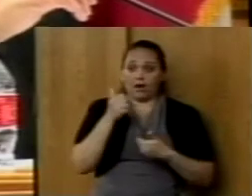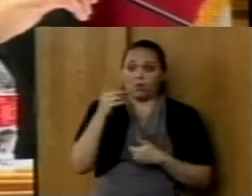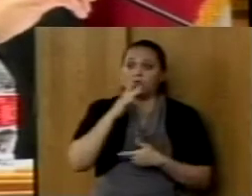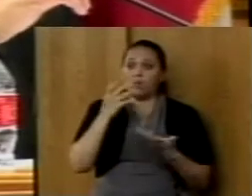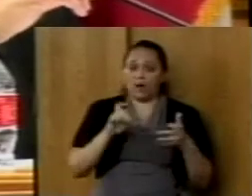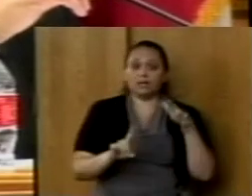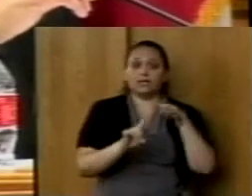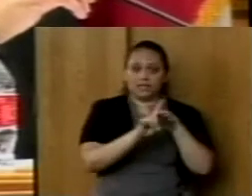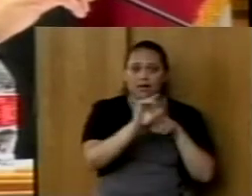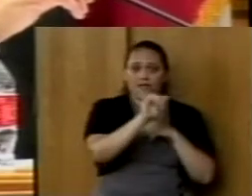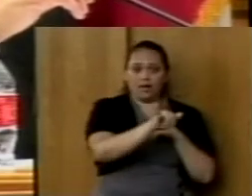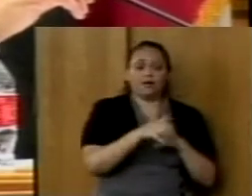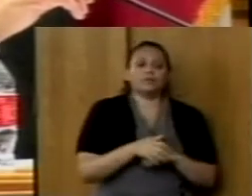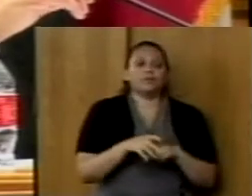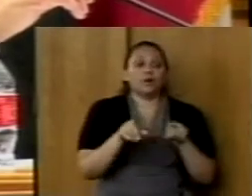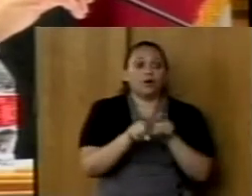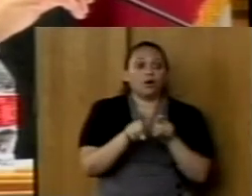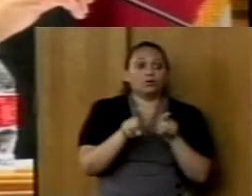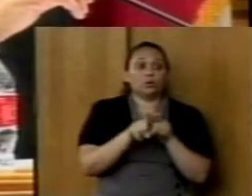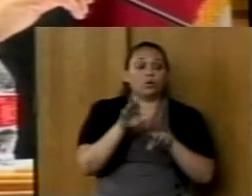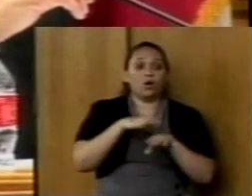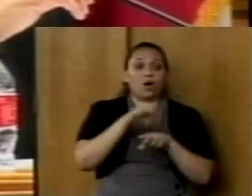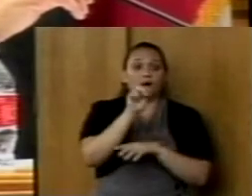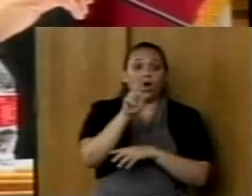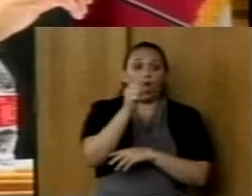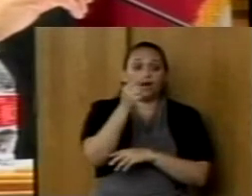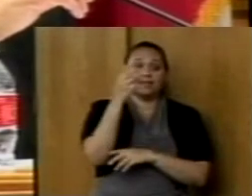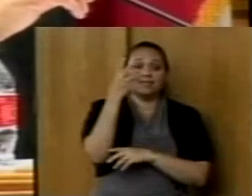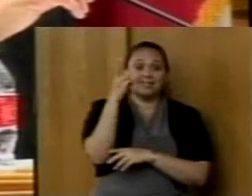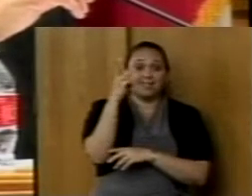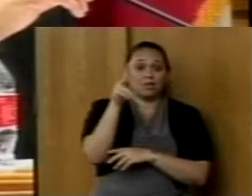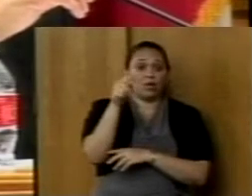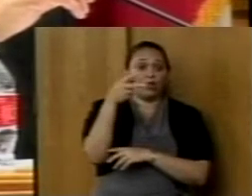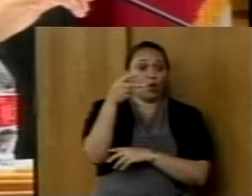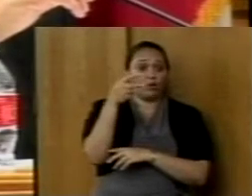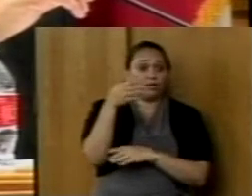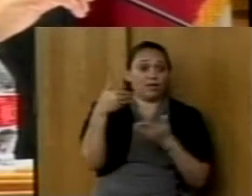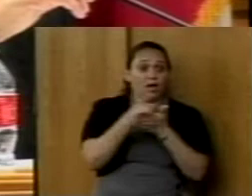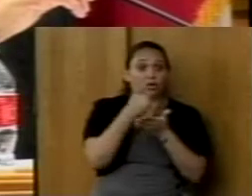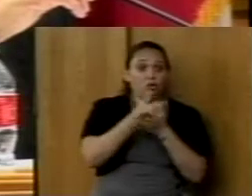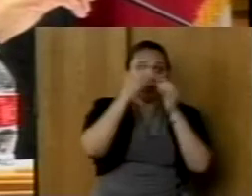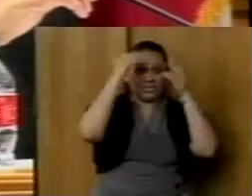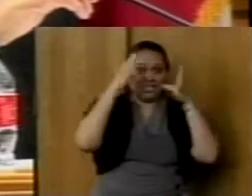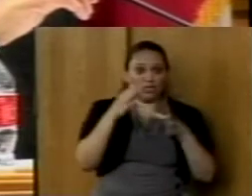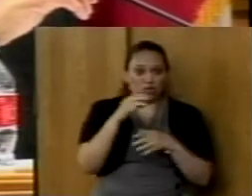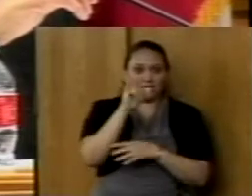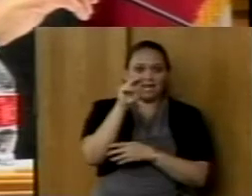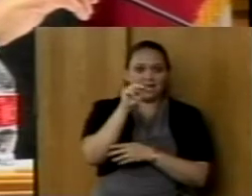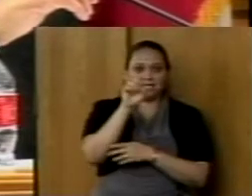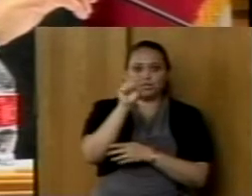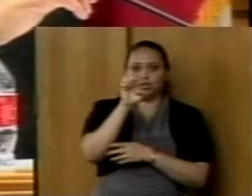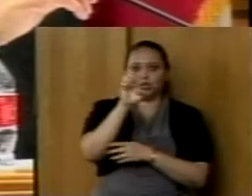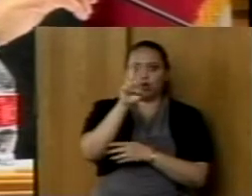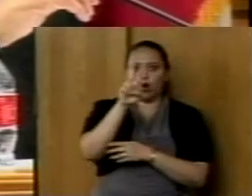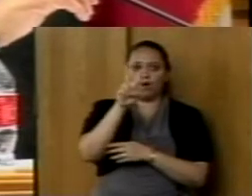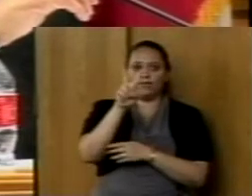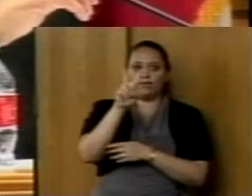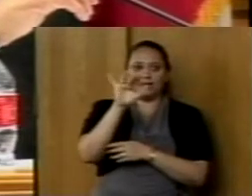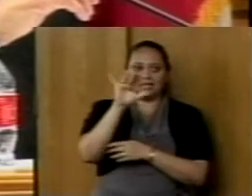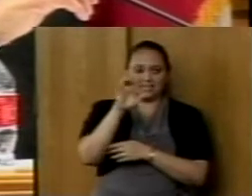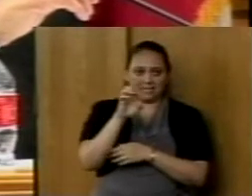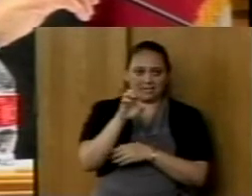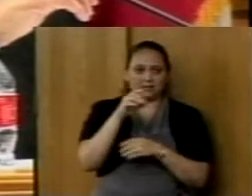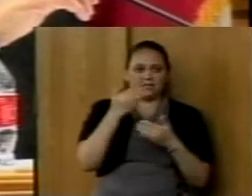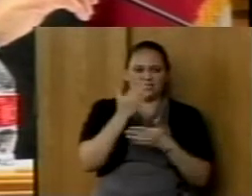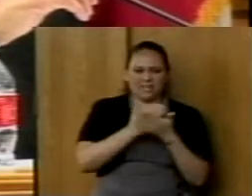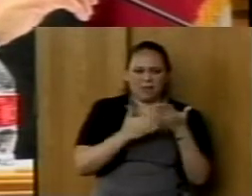that. Also on August 16th, Thursday, the new teachers in service at Veterans for some of the new